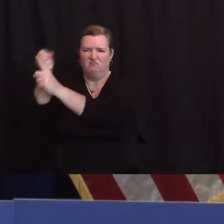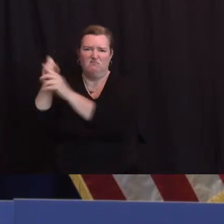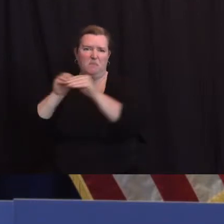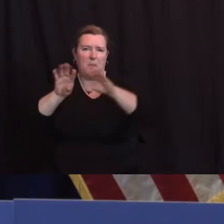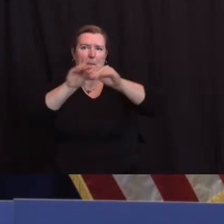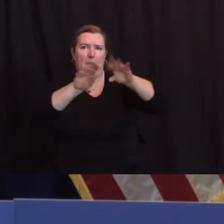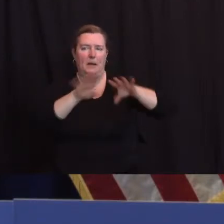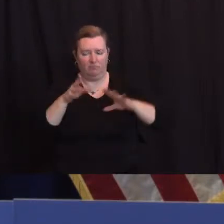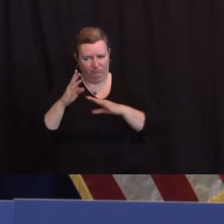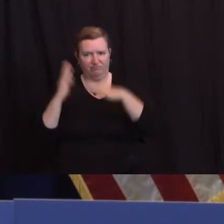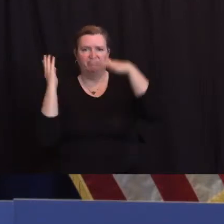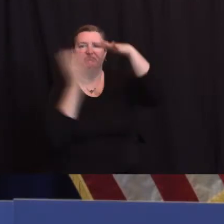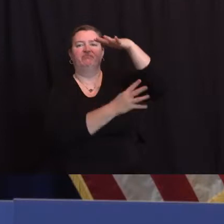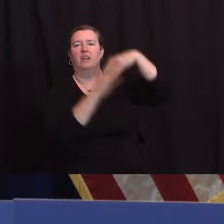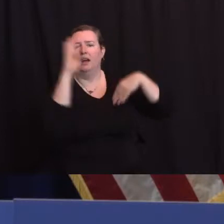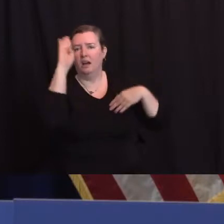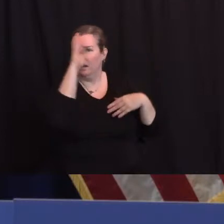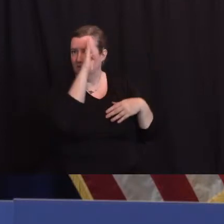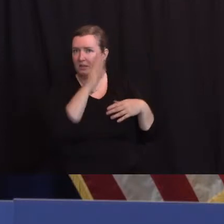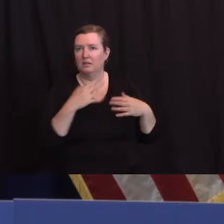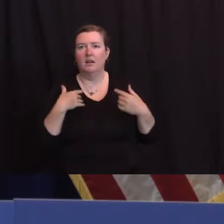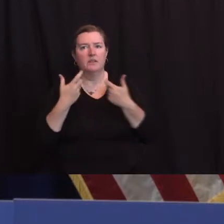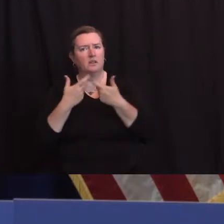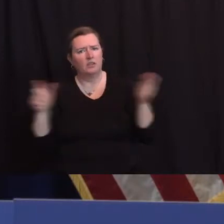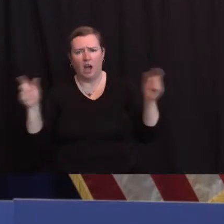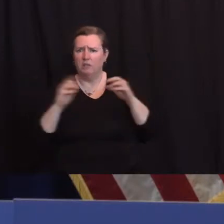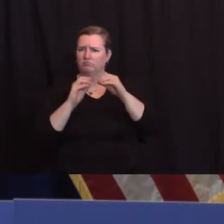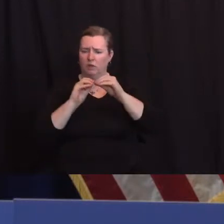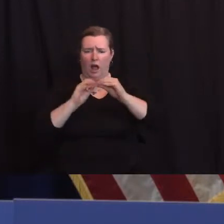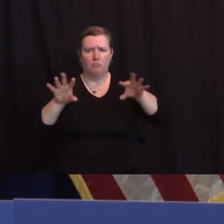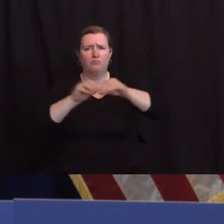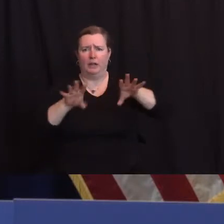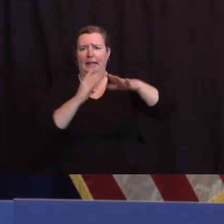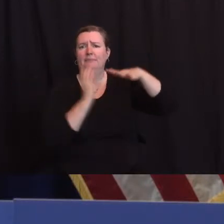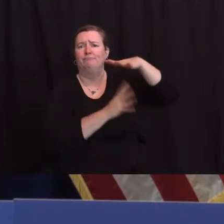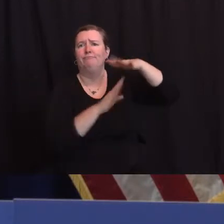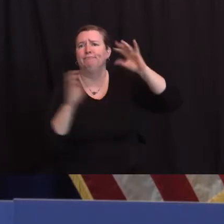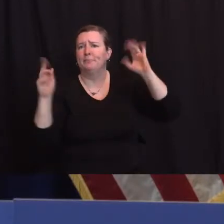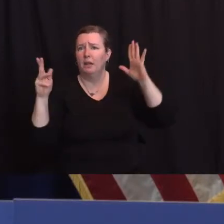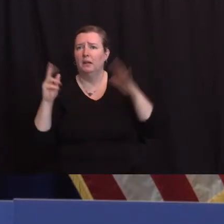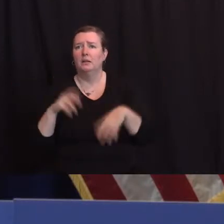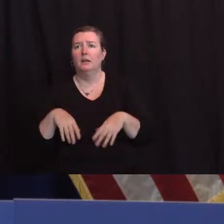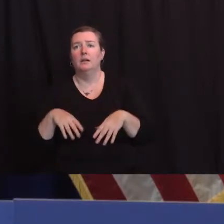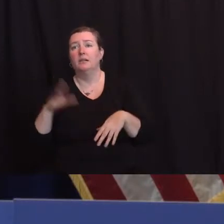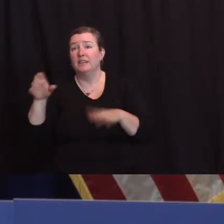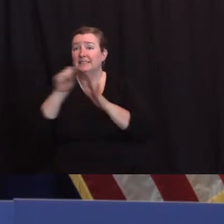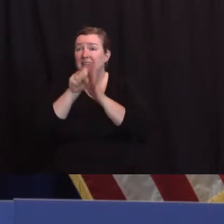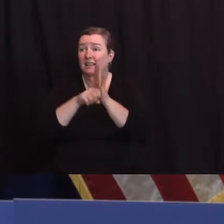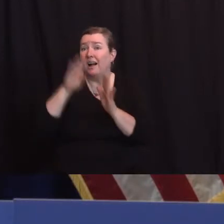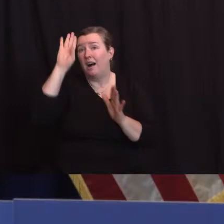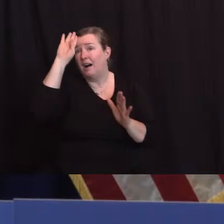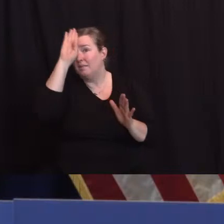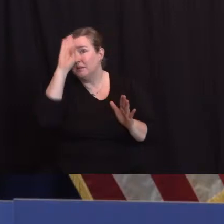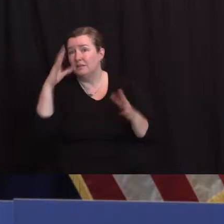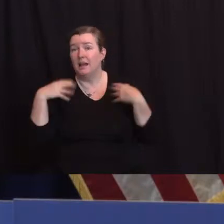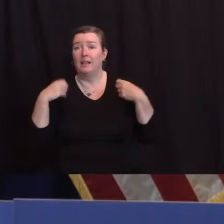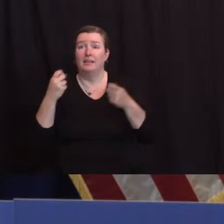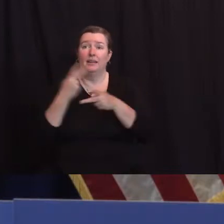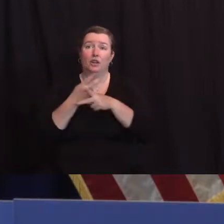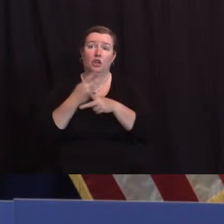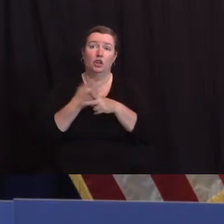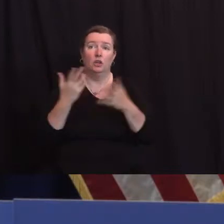hospitalizations and large outbreaks. Healthcare systems in these areas are experiencing the strain of these surges due to the number